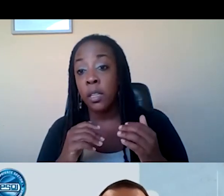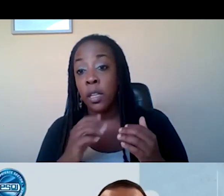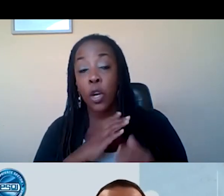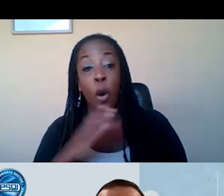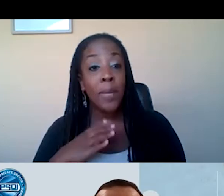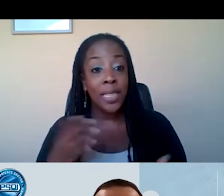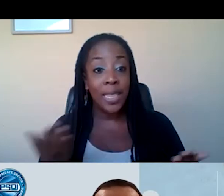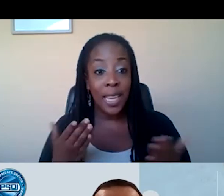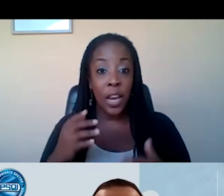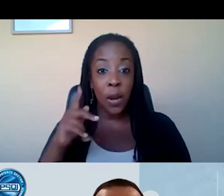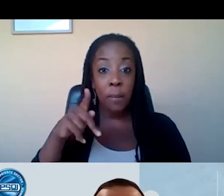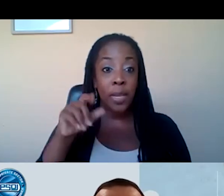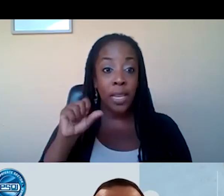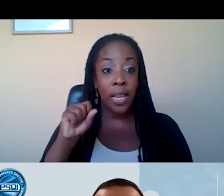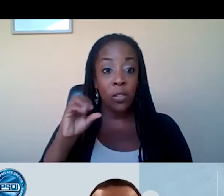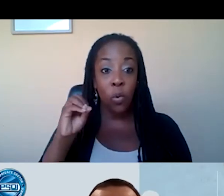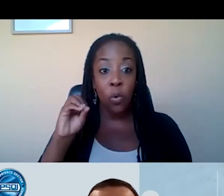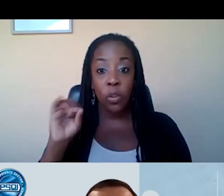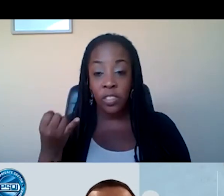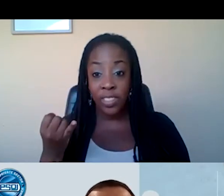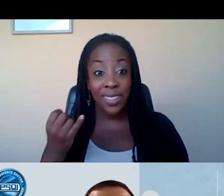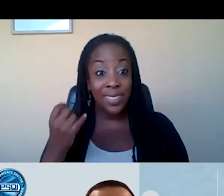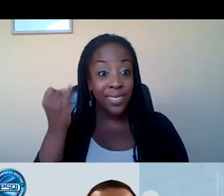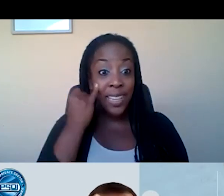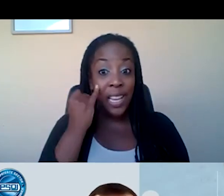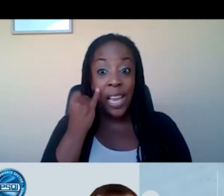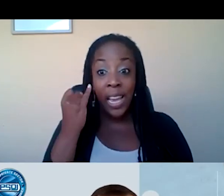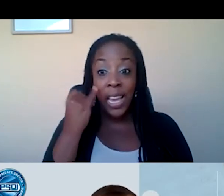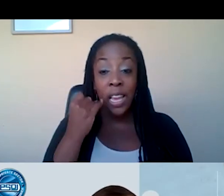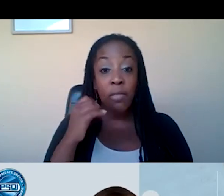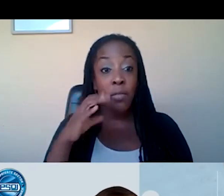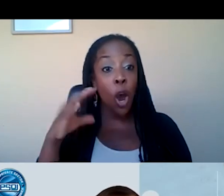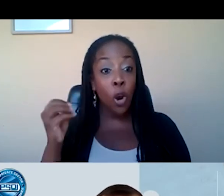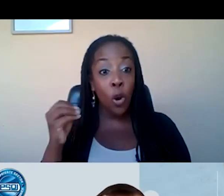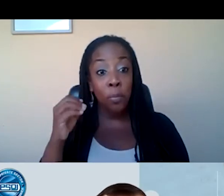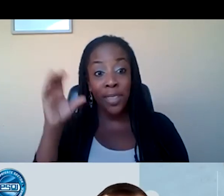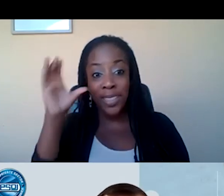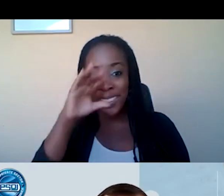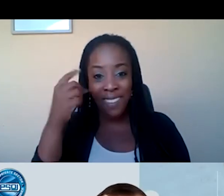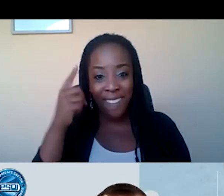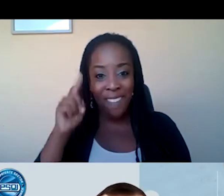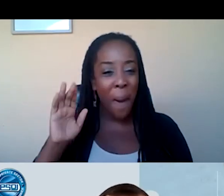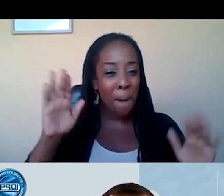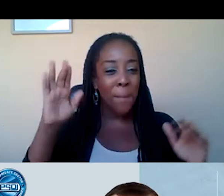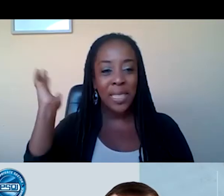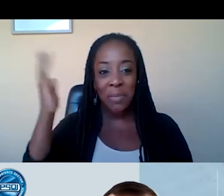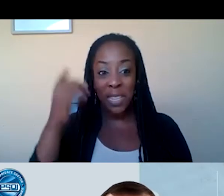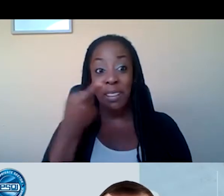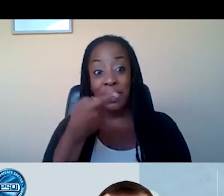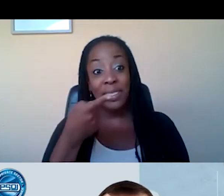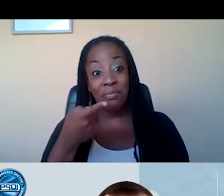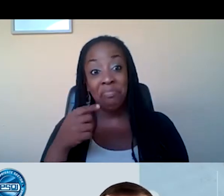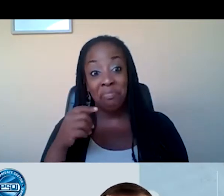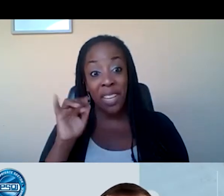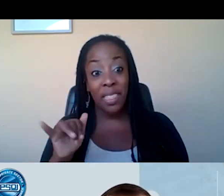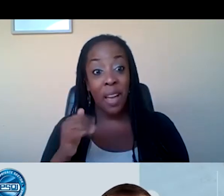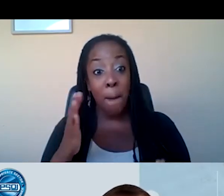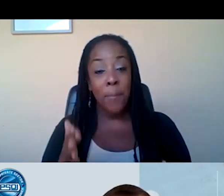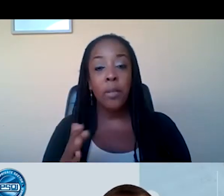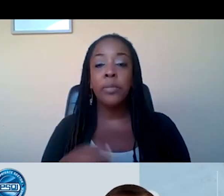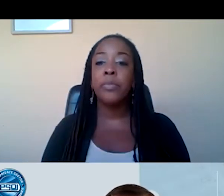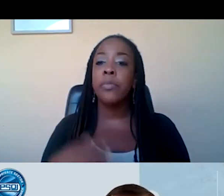if your company is ever looking for an amazing speaker, he is the man. I would now like to invite Ms.